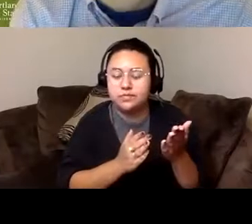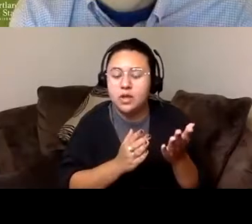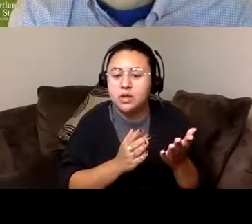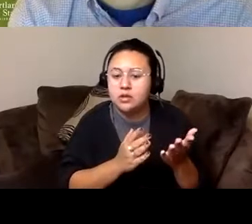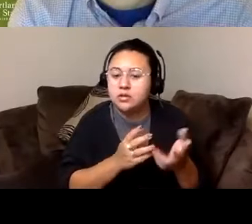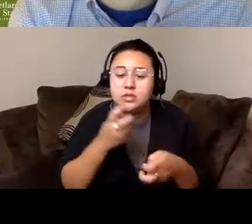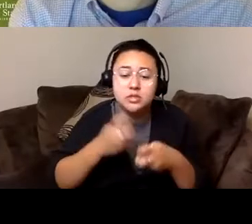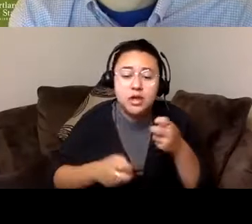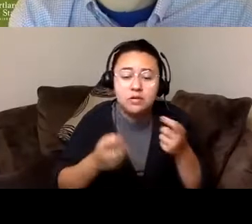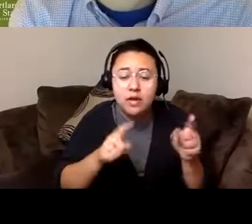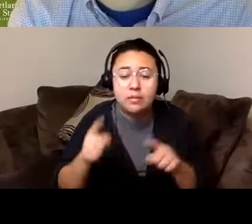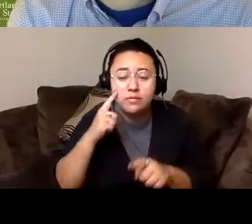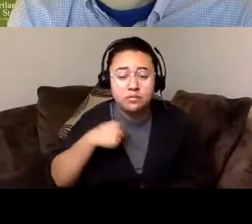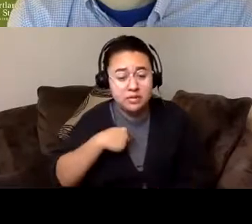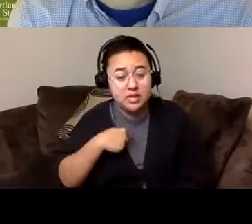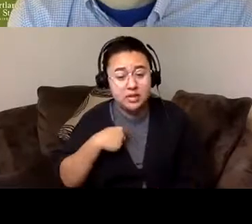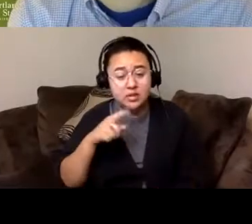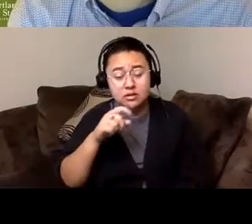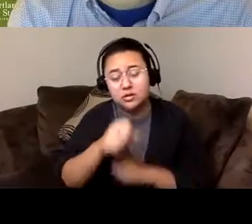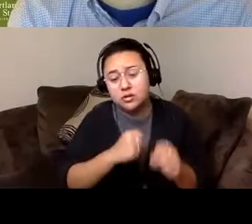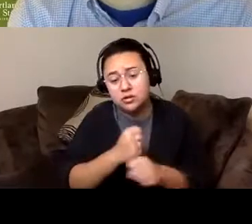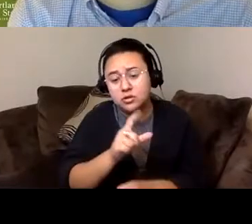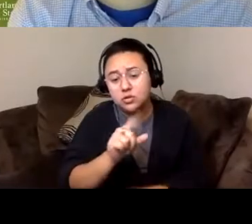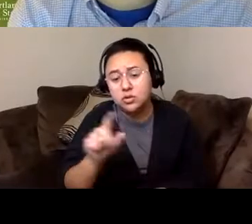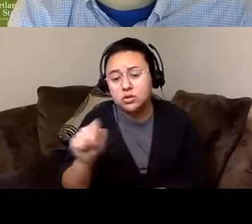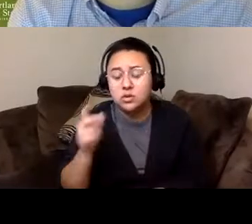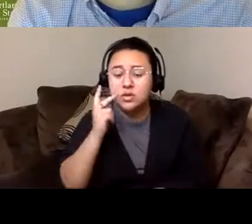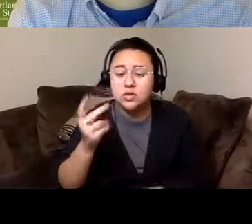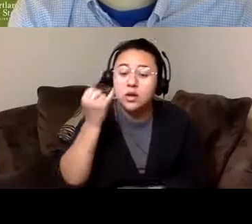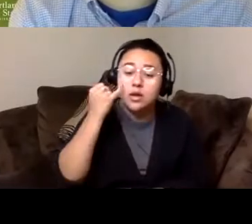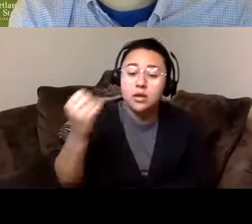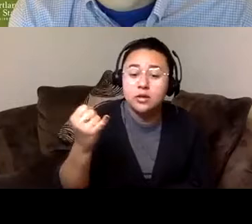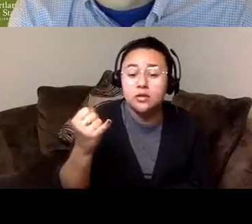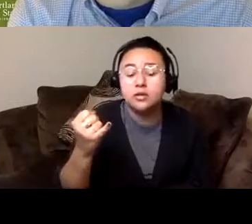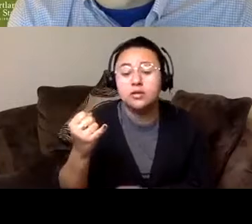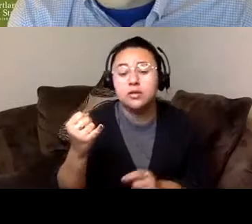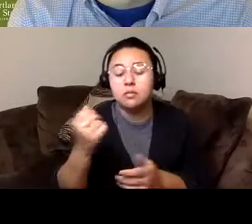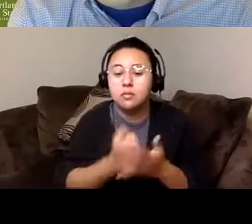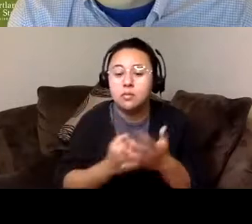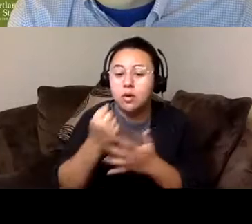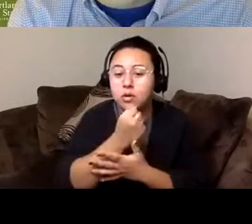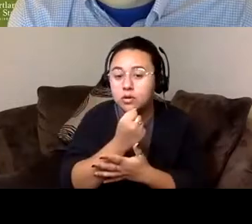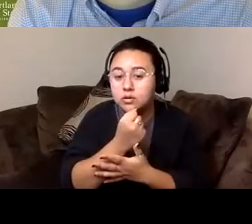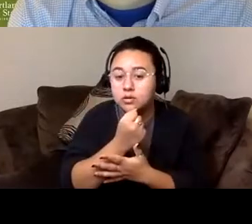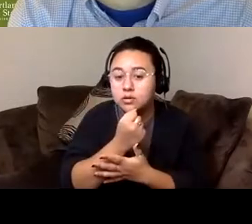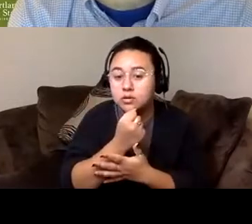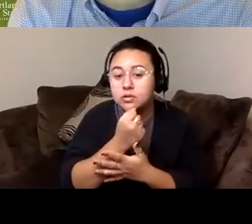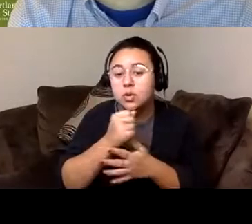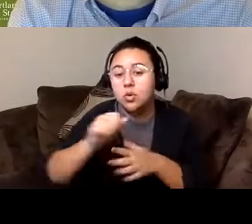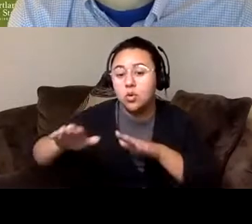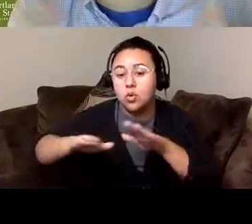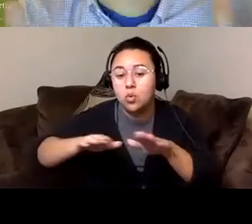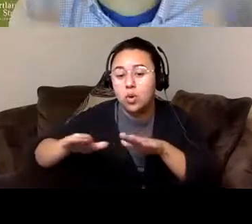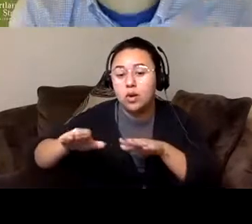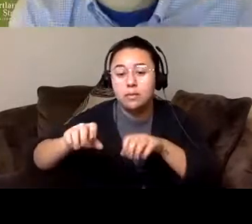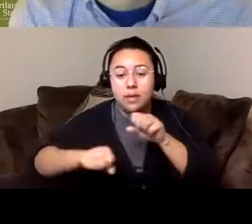this space is we saw, you know, this kind of idea of prioritizing walking and